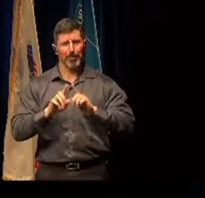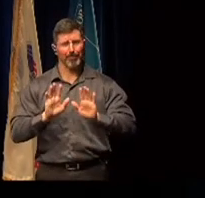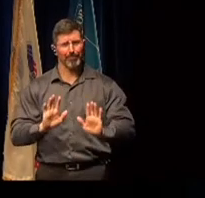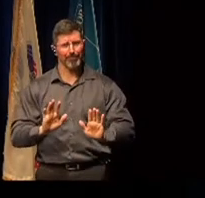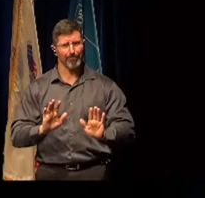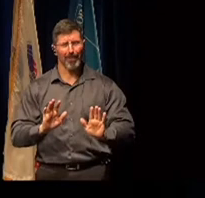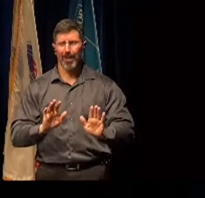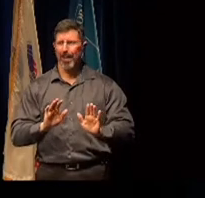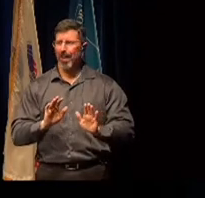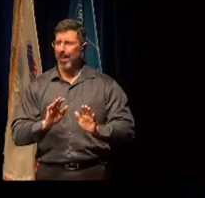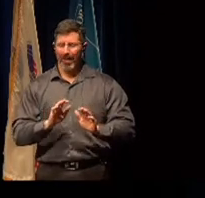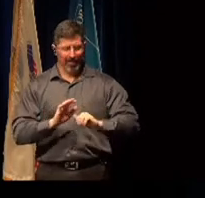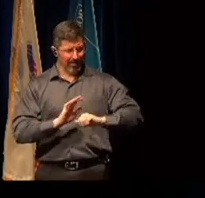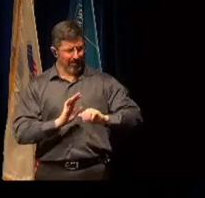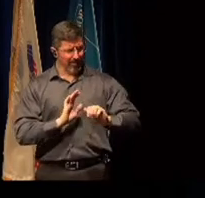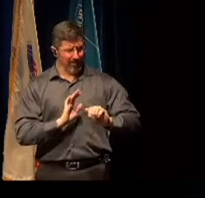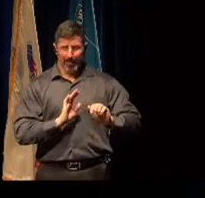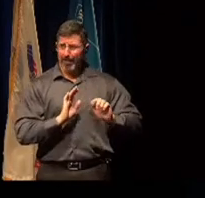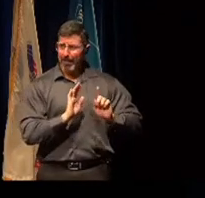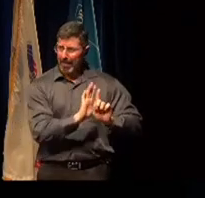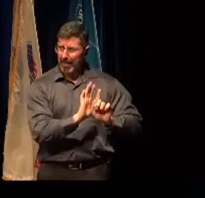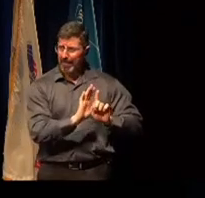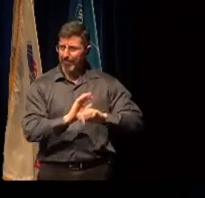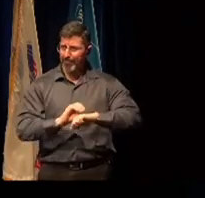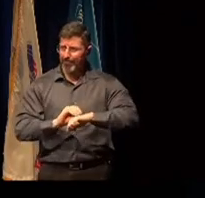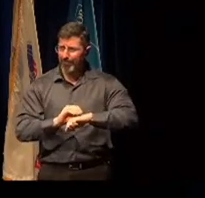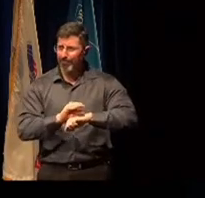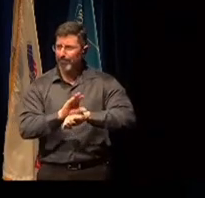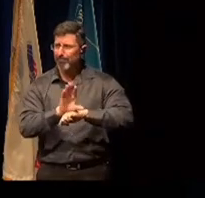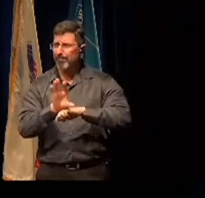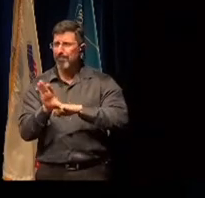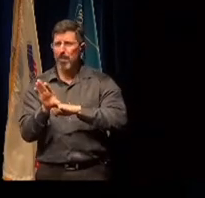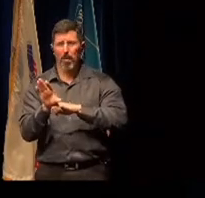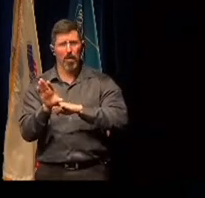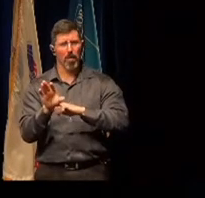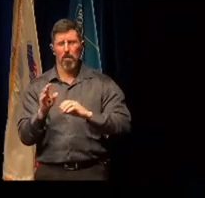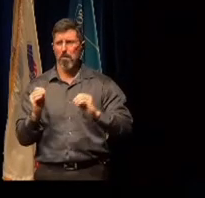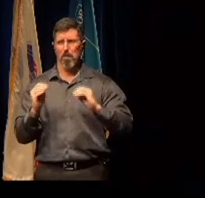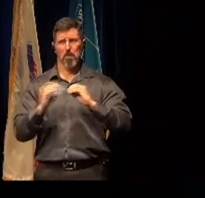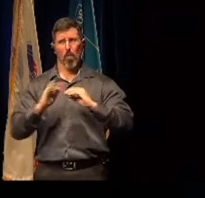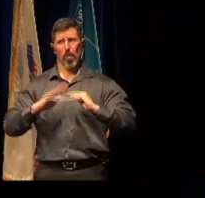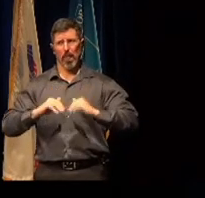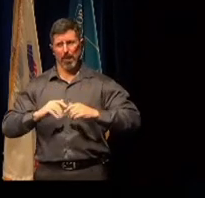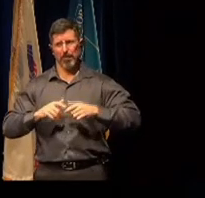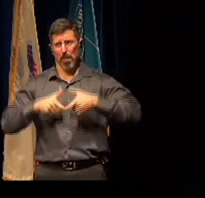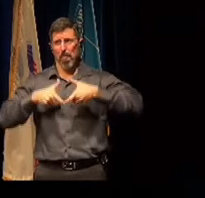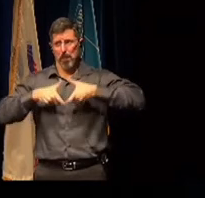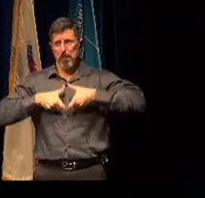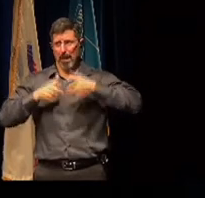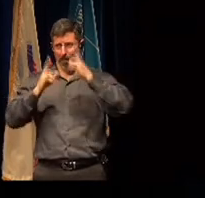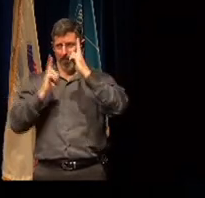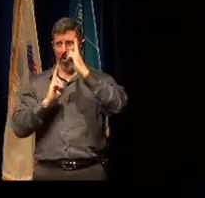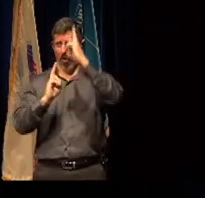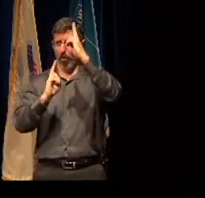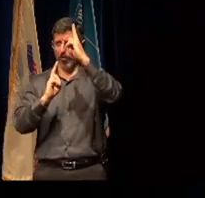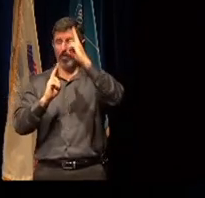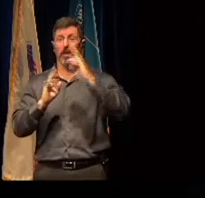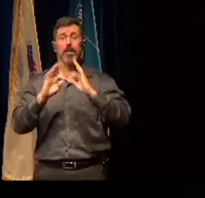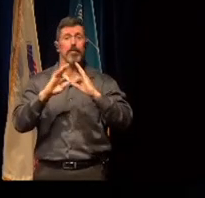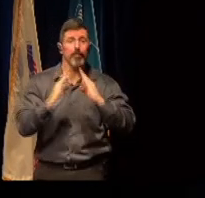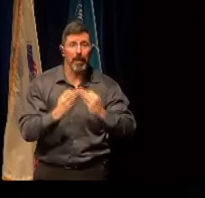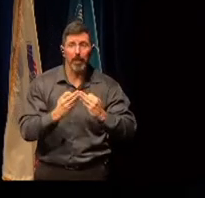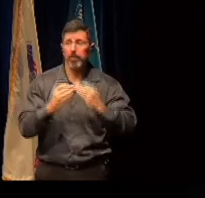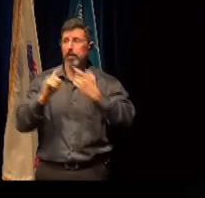us amazingly goes much deeper than the Medal of Honor. Family and friends, fellow veterans